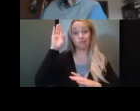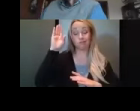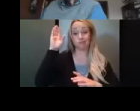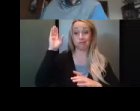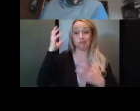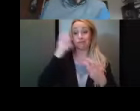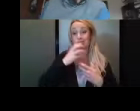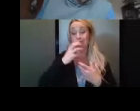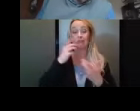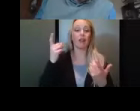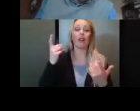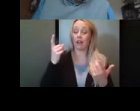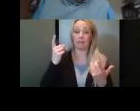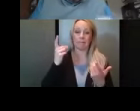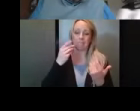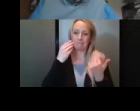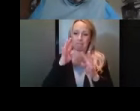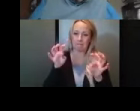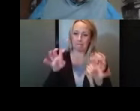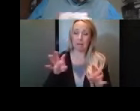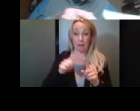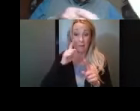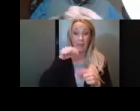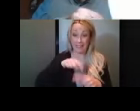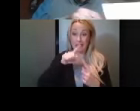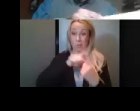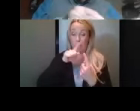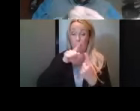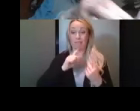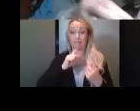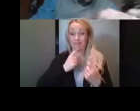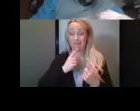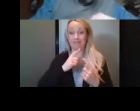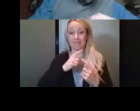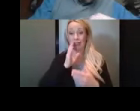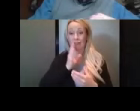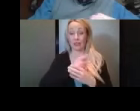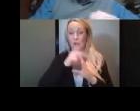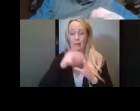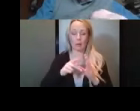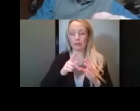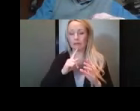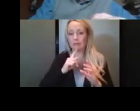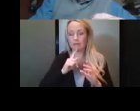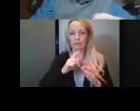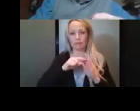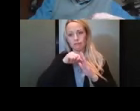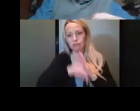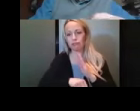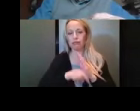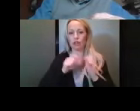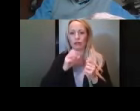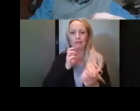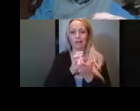this one-on-one intervention program, where the intervention, because it was one-on-one, because it was highly intensive, could adapt to the needs of